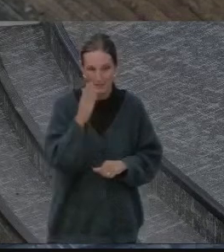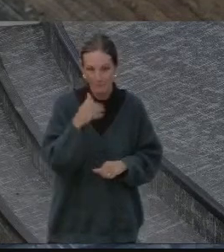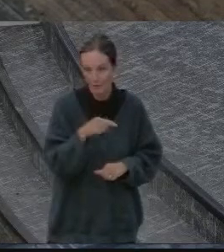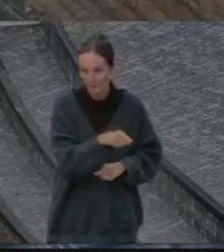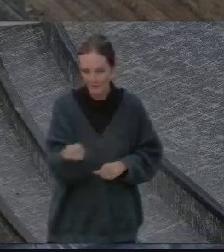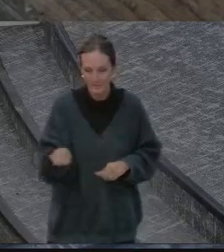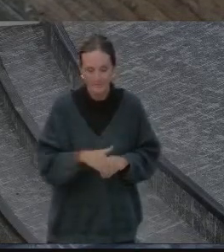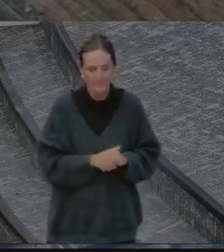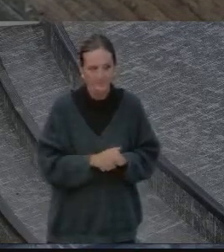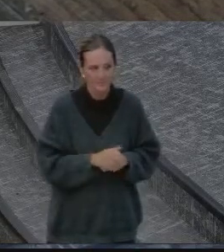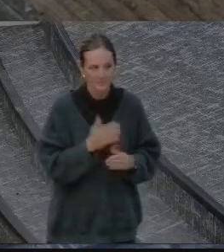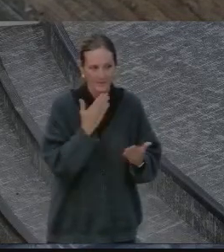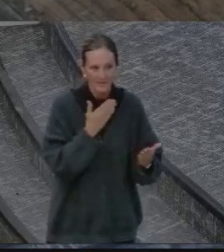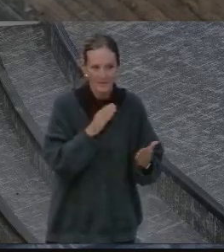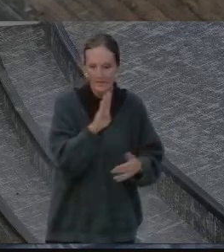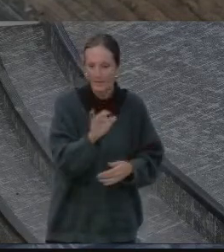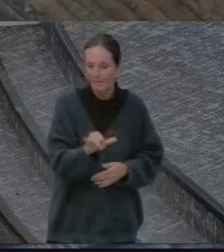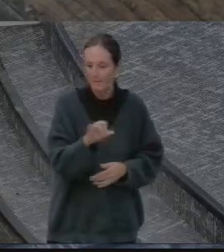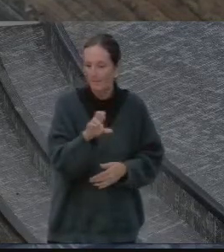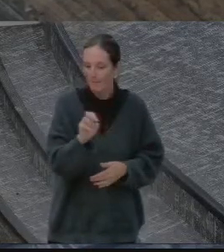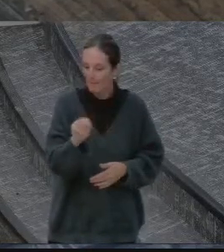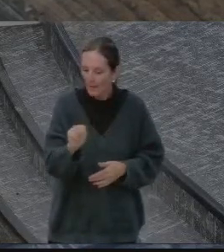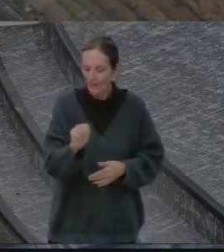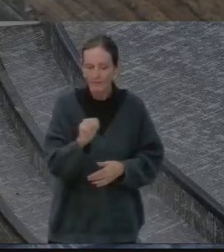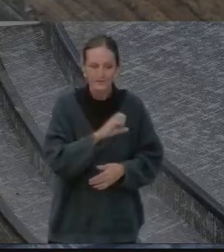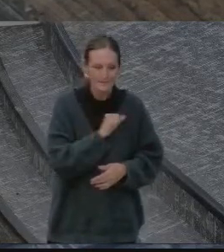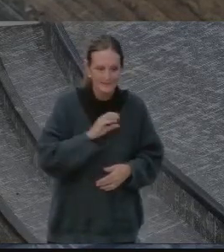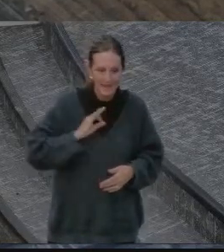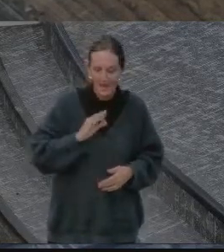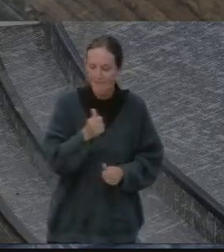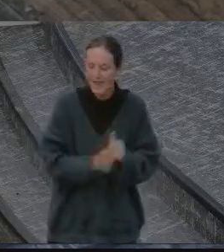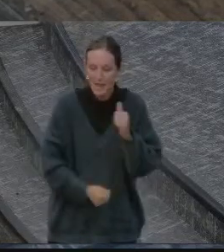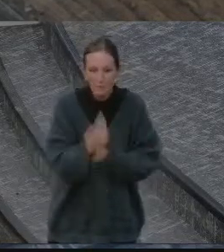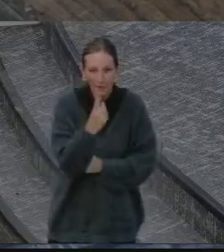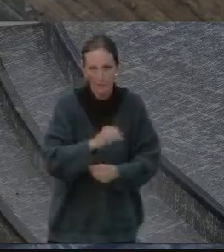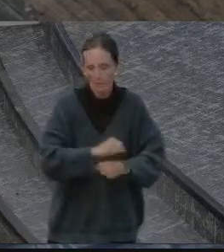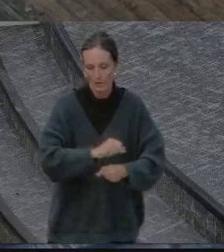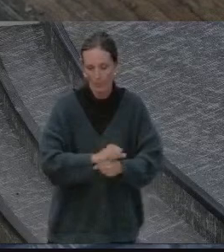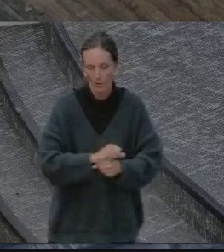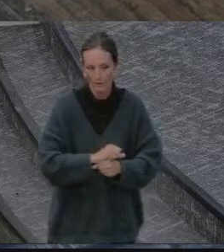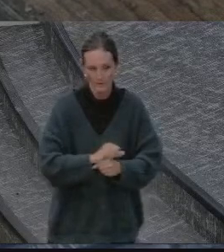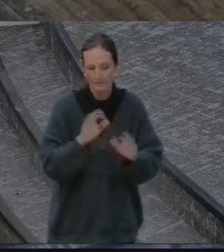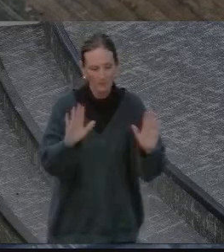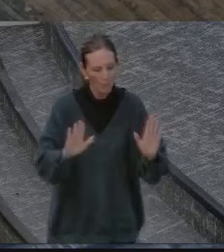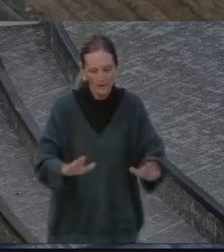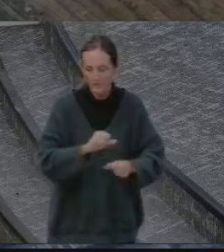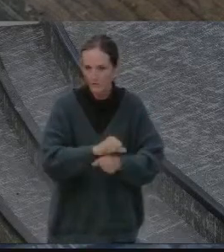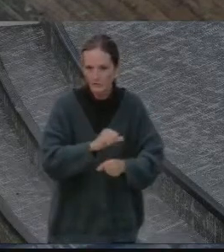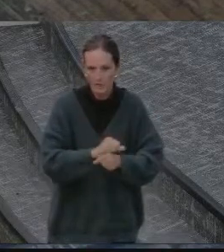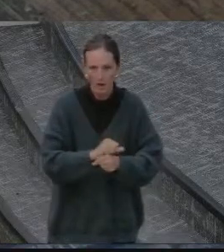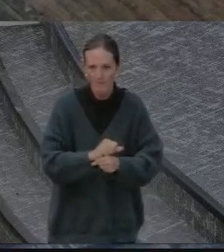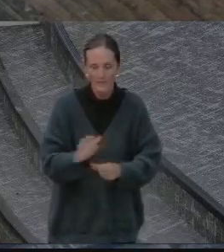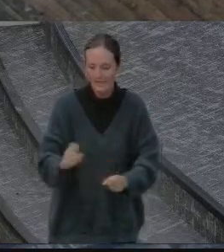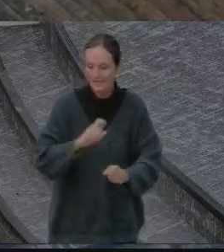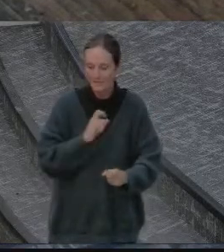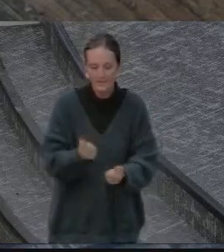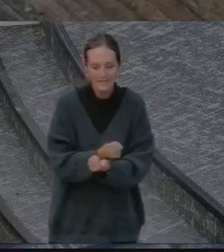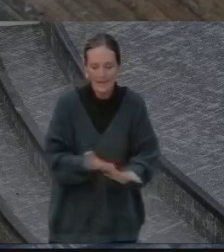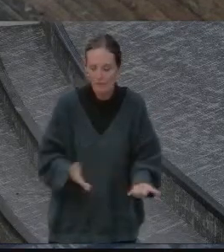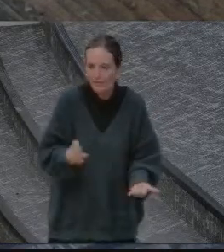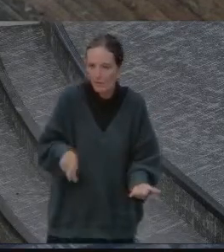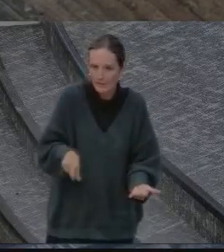to Byron and the staff, everybody that we worked with did just an excellent job providing everything we needed. It was